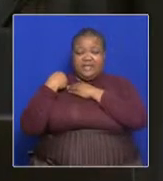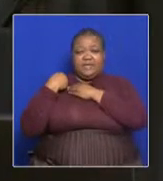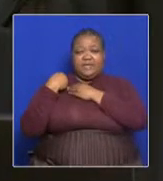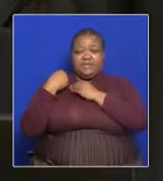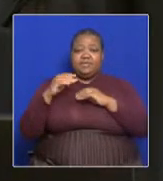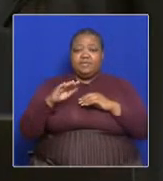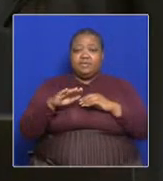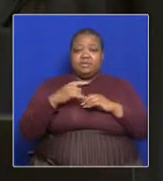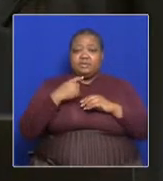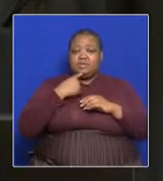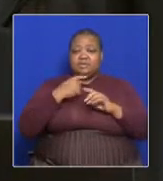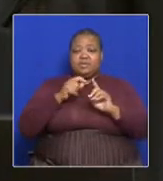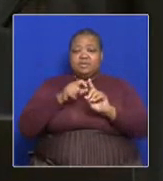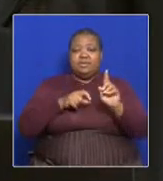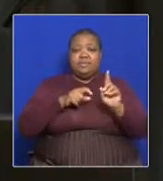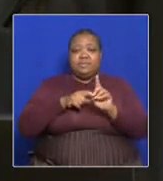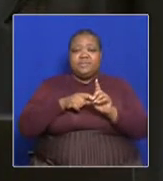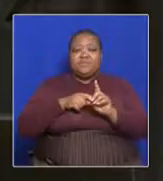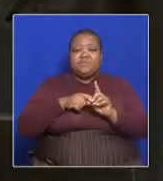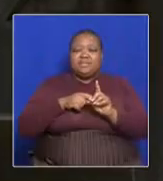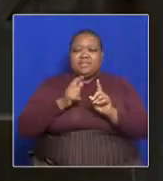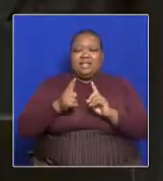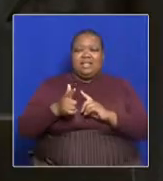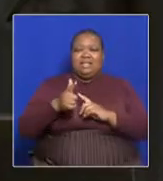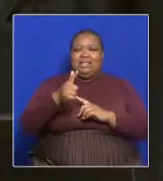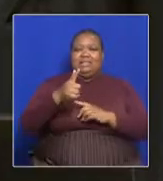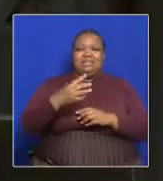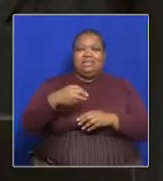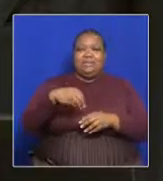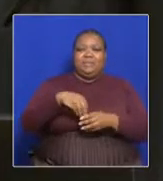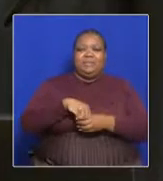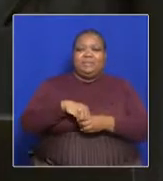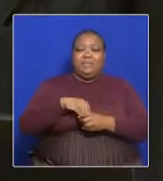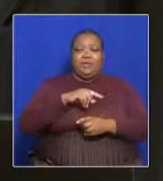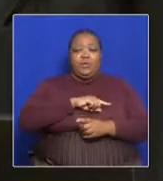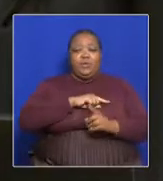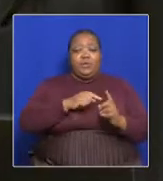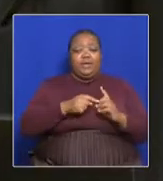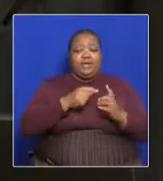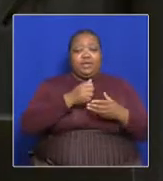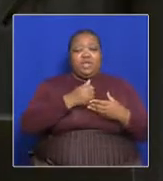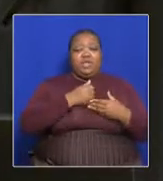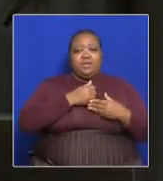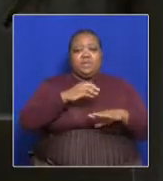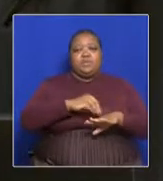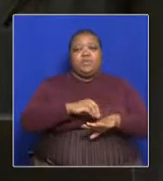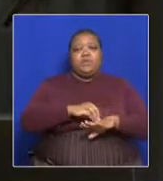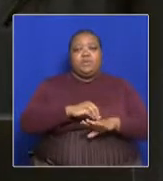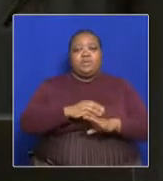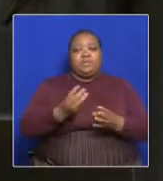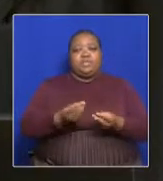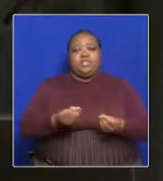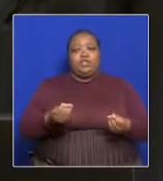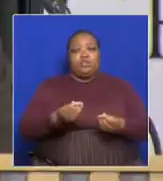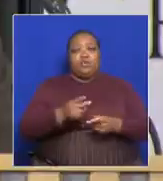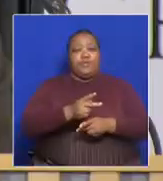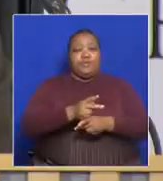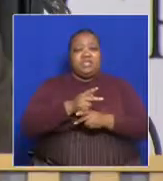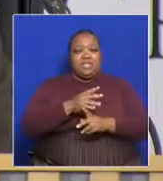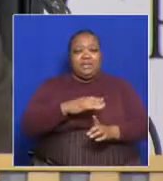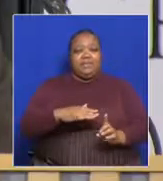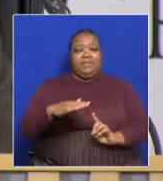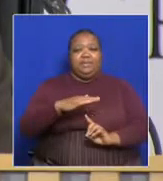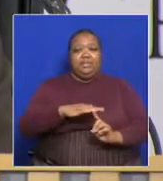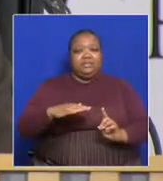that you brought in because you needed them to help you solve a problem of accommodation is now the one that